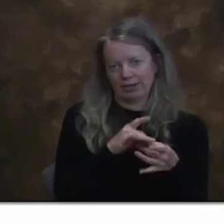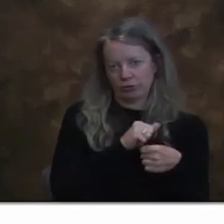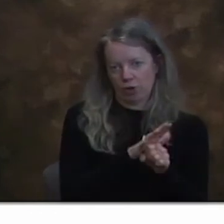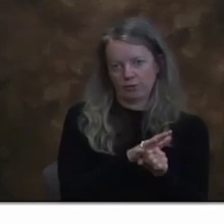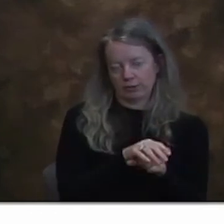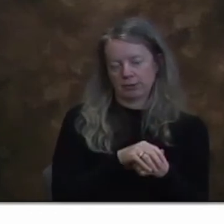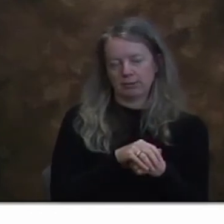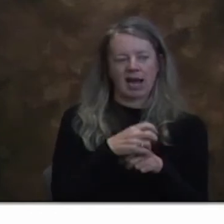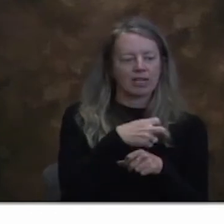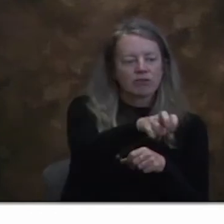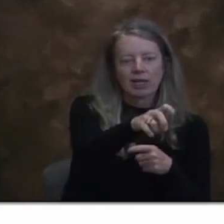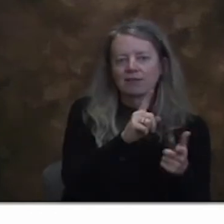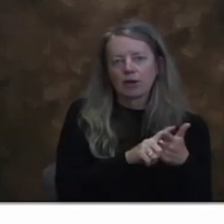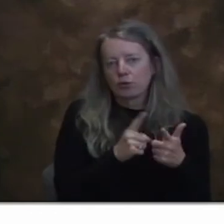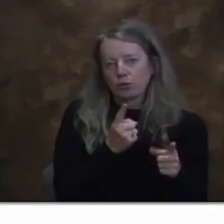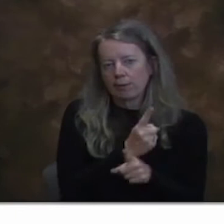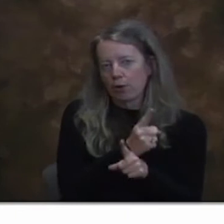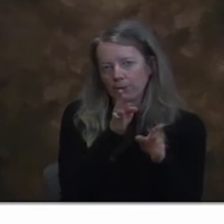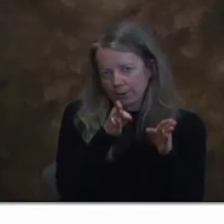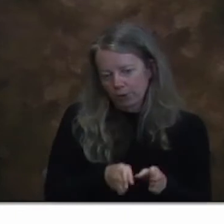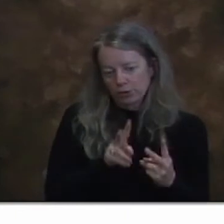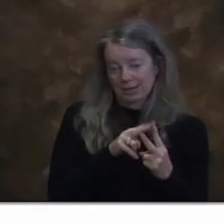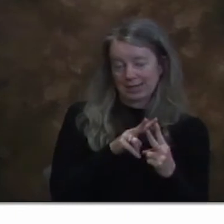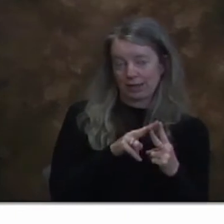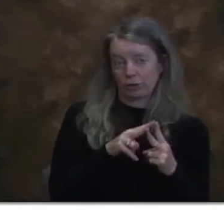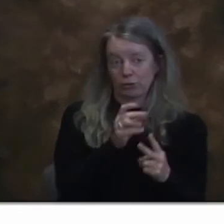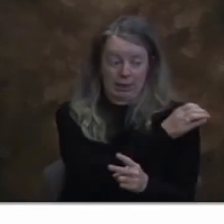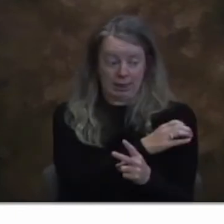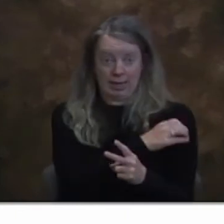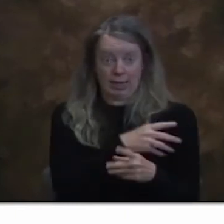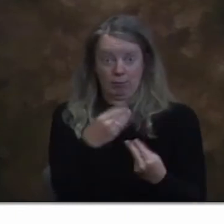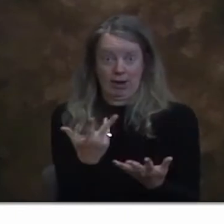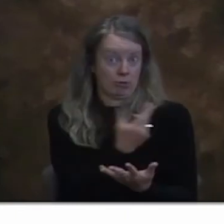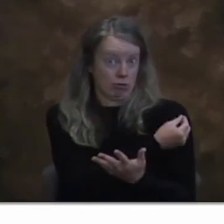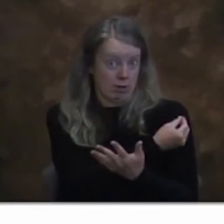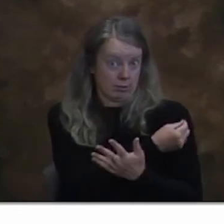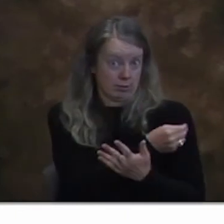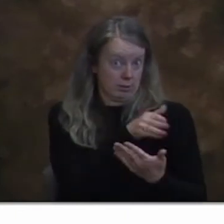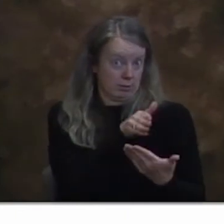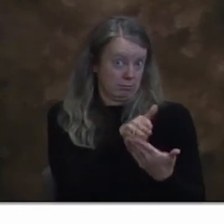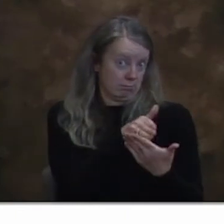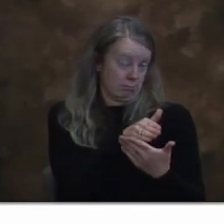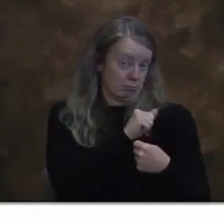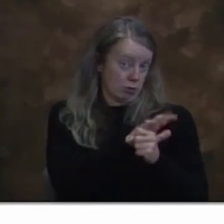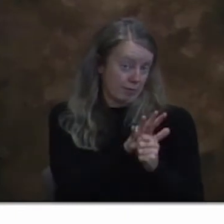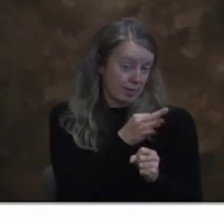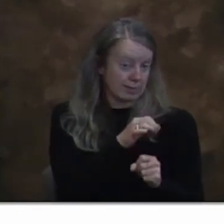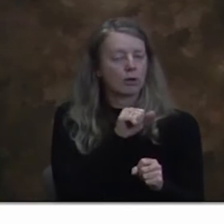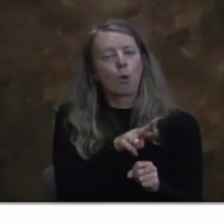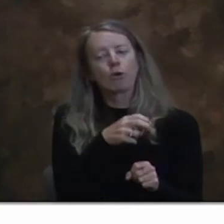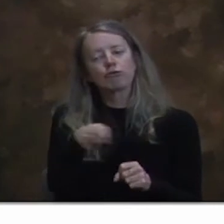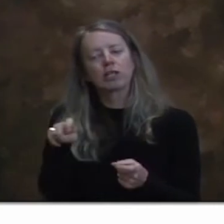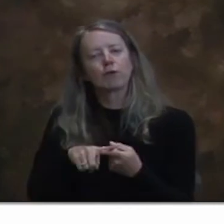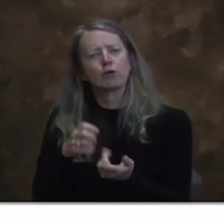transferring them appropriately to either our immunization clinic or to sometimes our economic services staff, because we